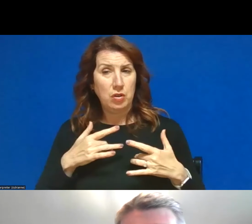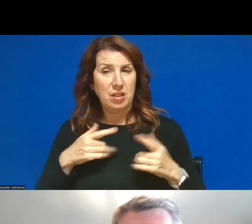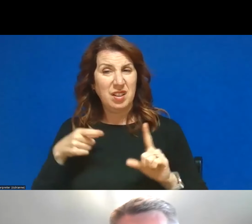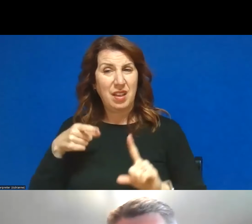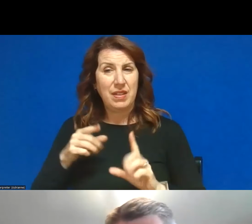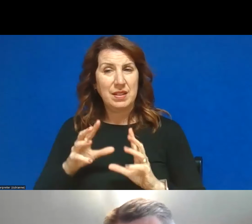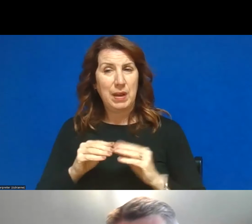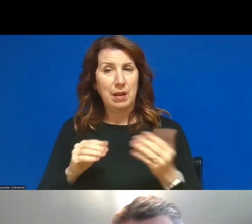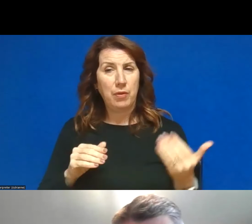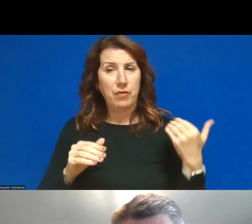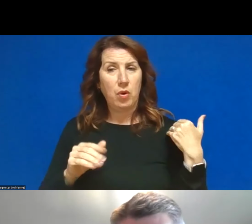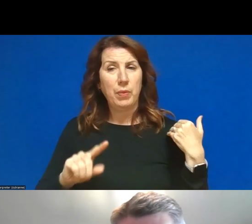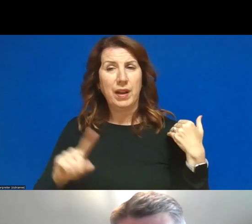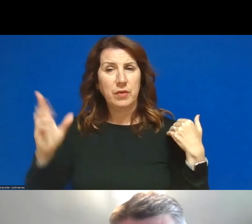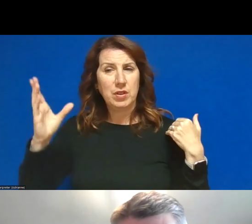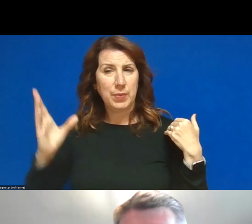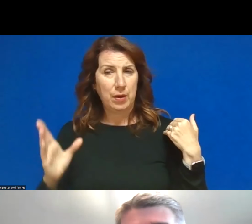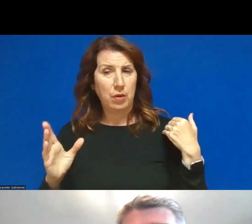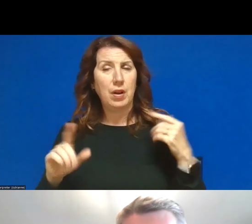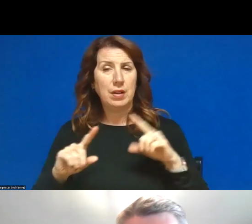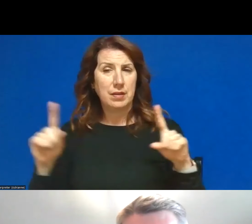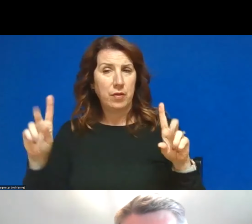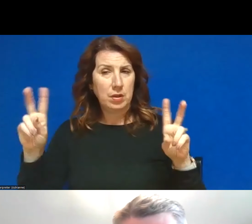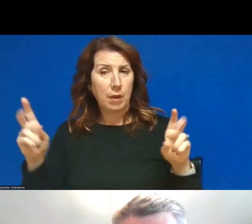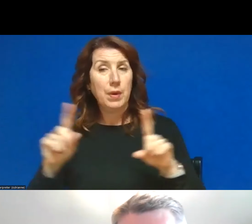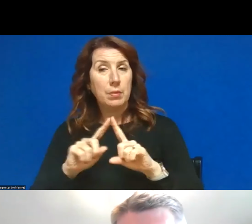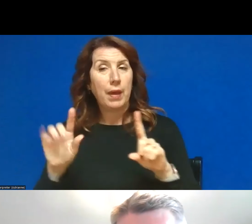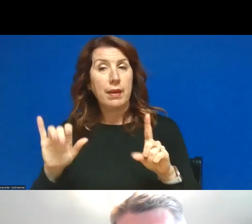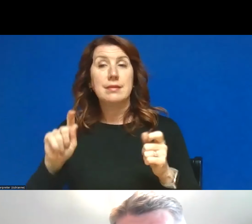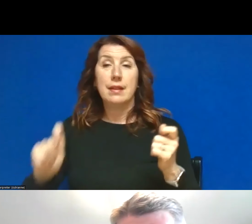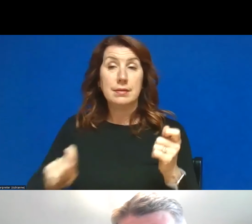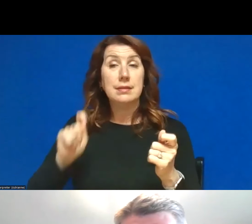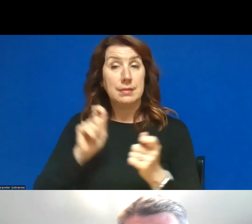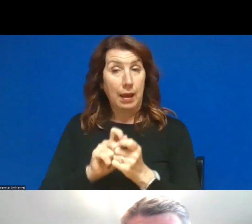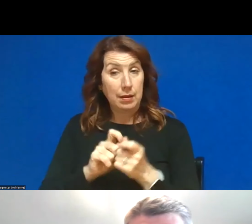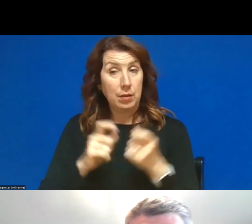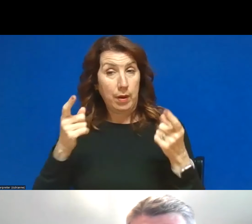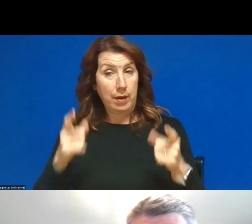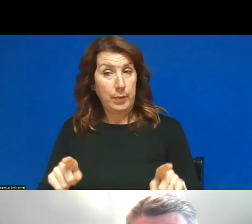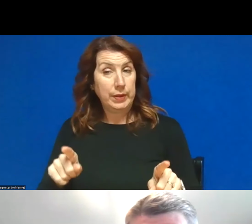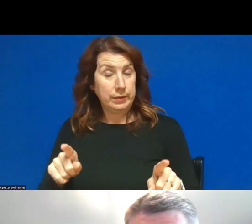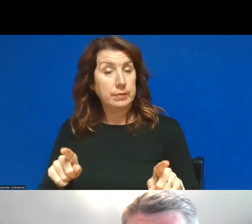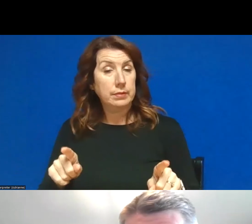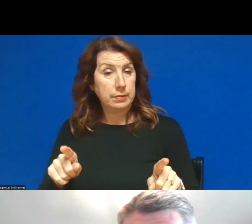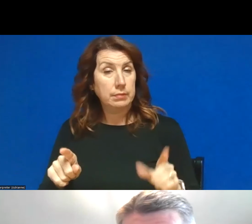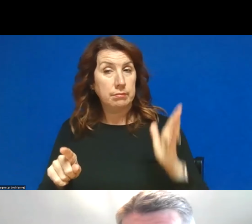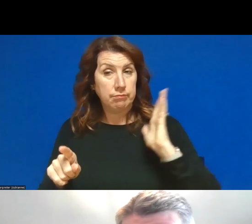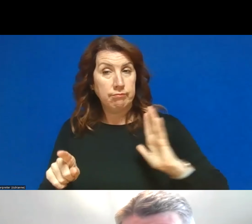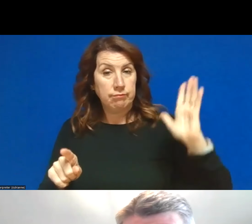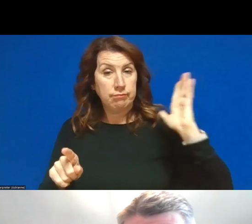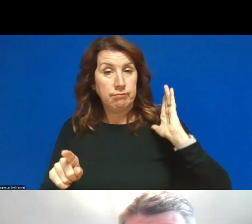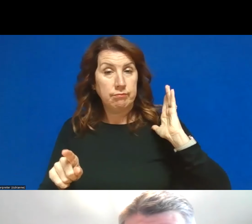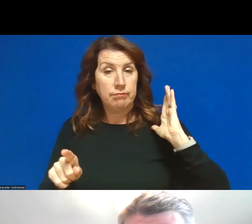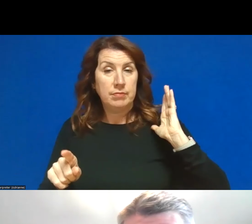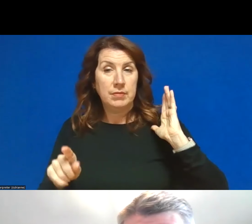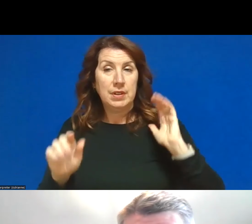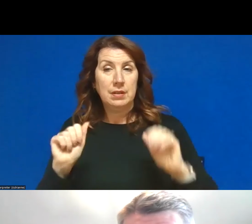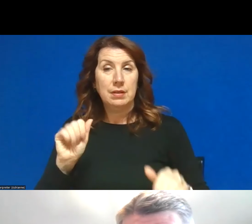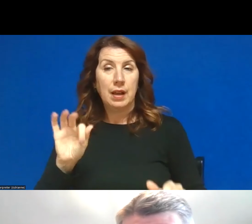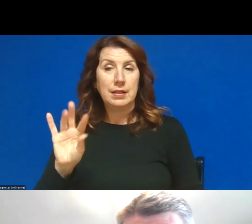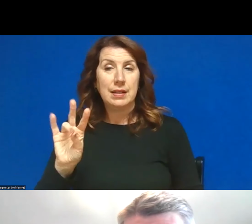earlier by a different speaker on a different topic, but that is exactly what was occurring back in the 70s and